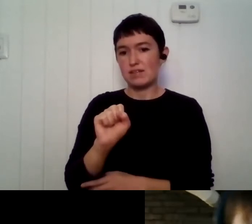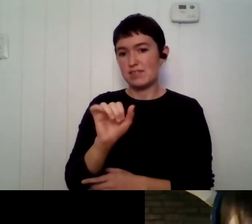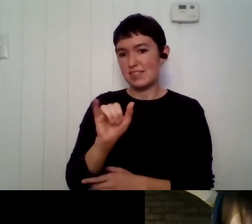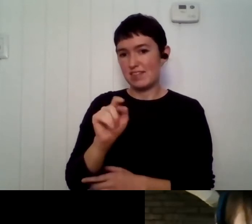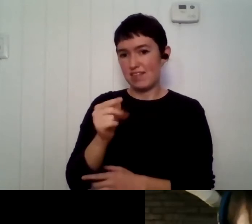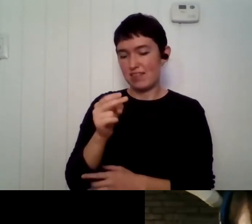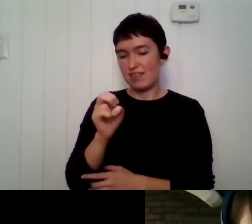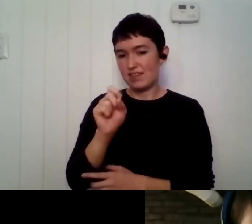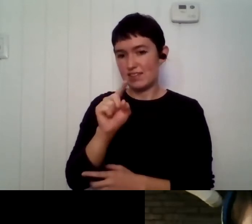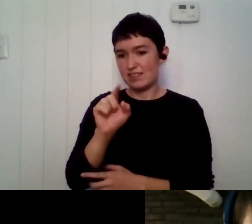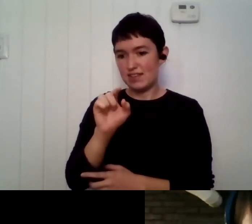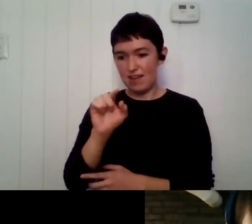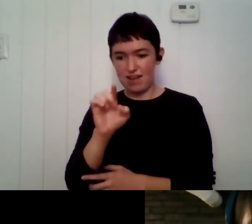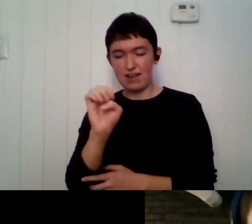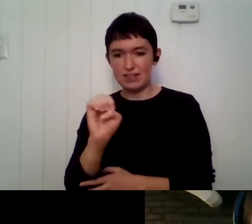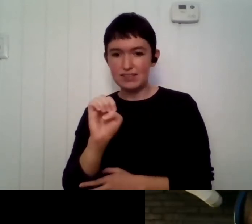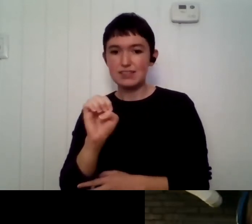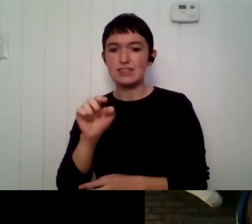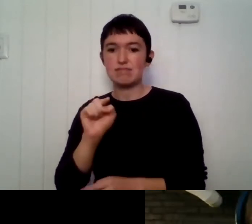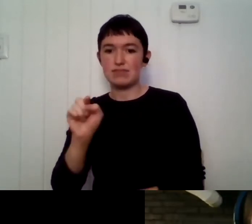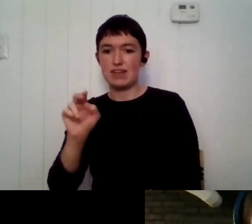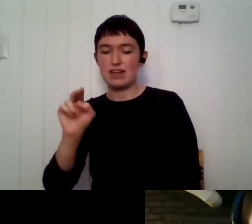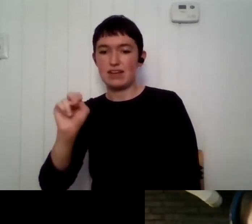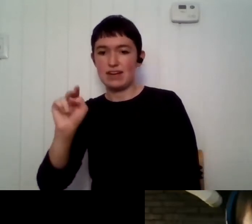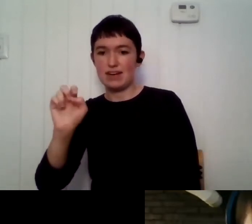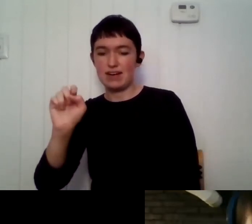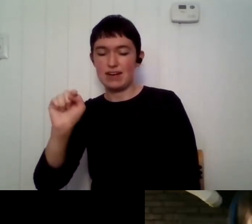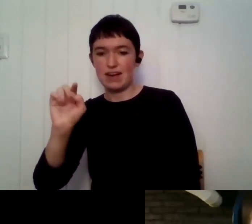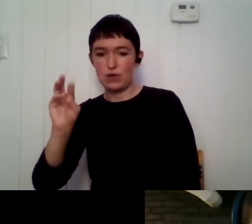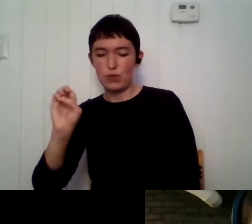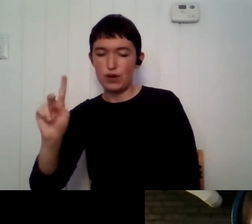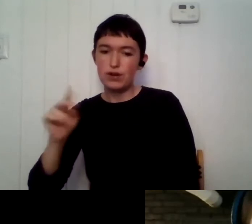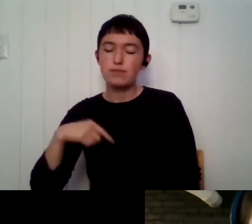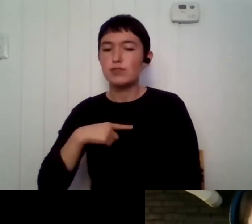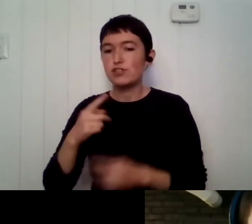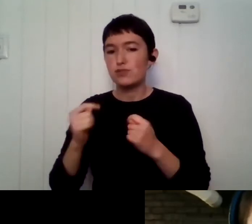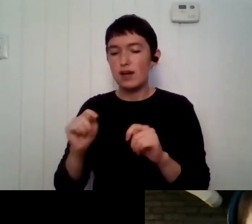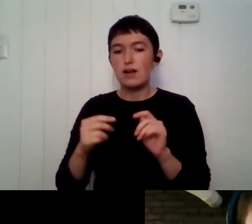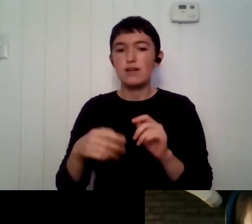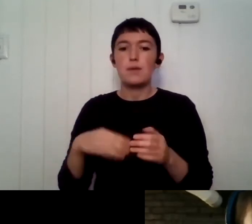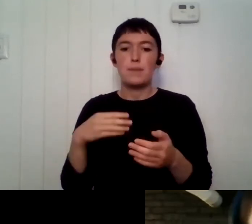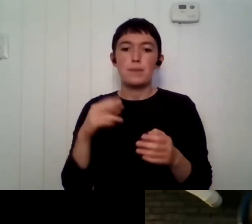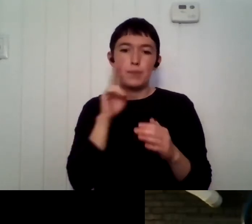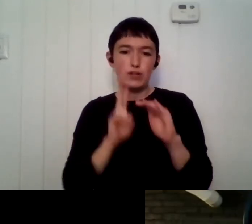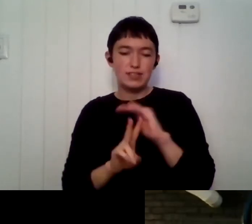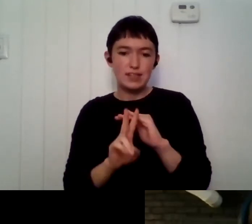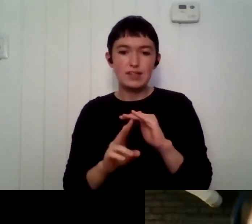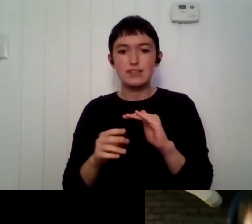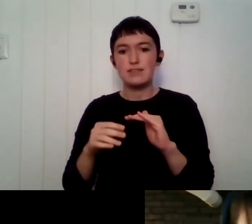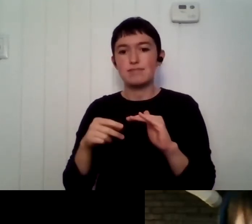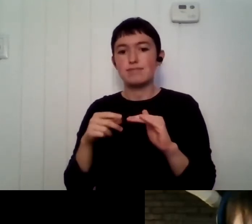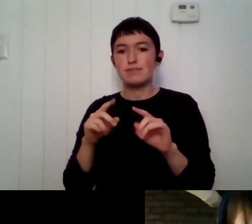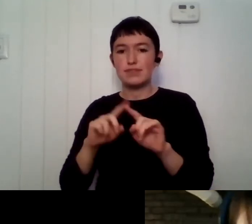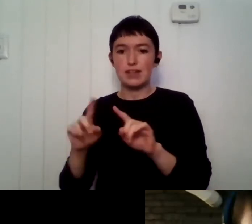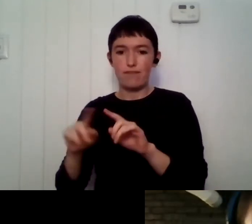which we're actively investigating how to improve the predictive performance of these different models, as well as the